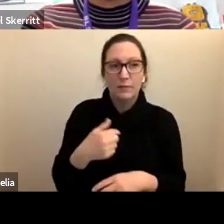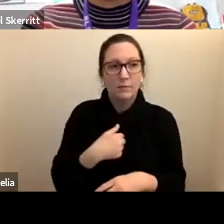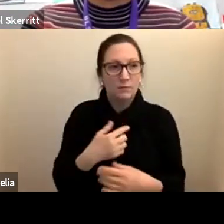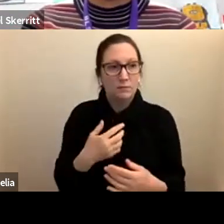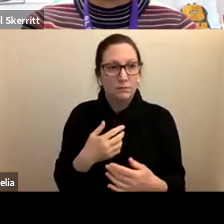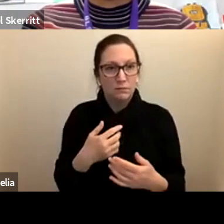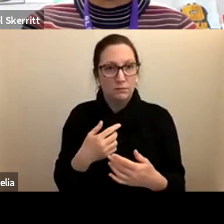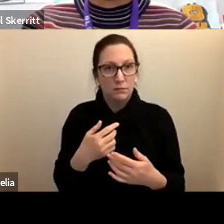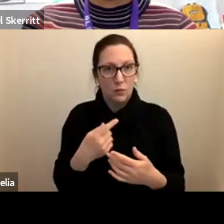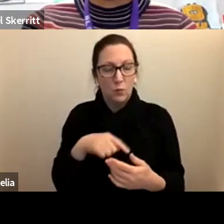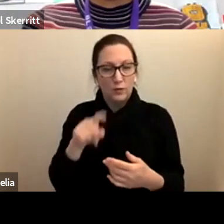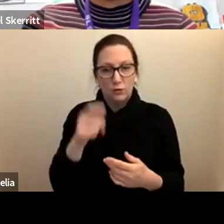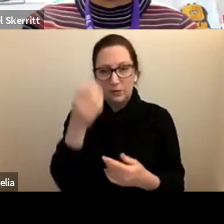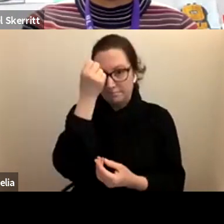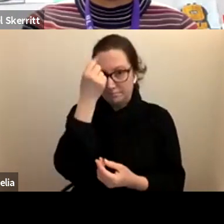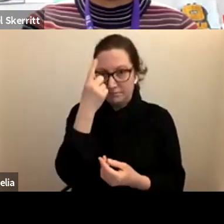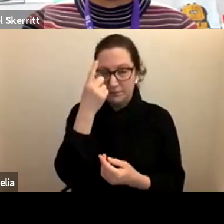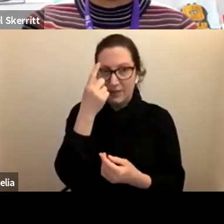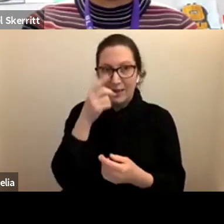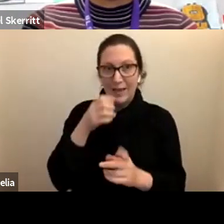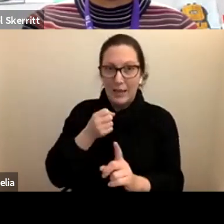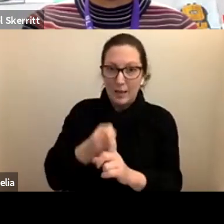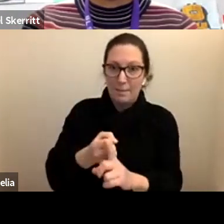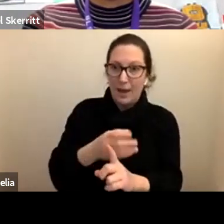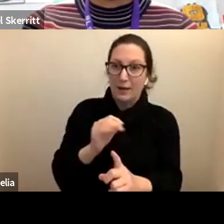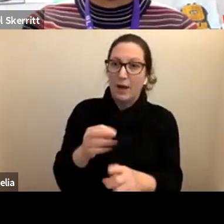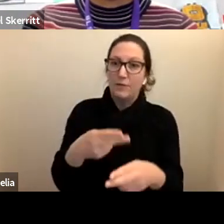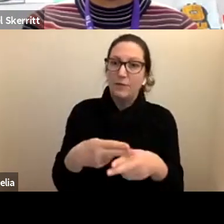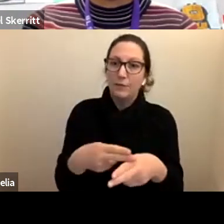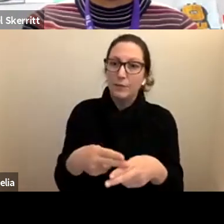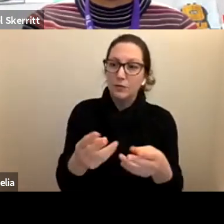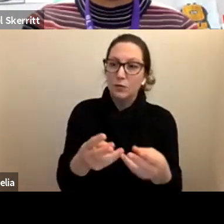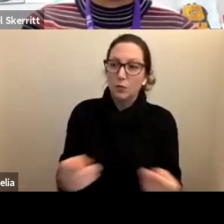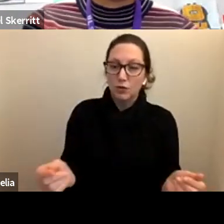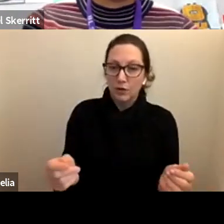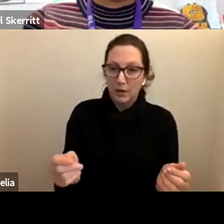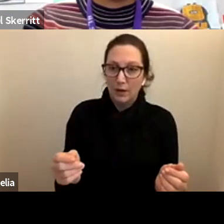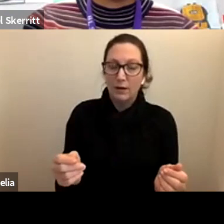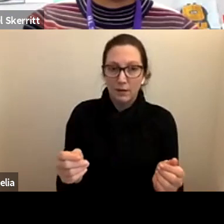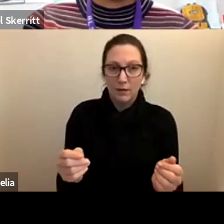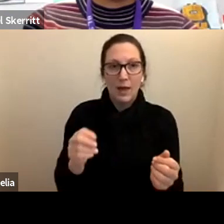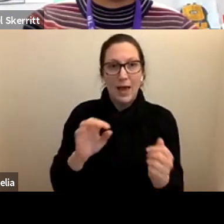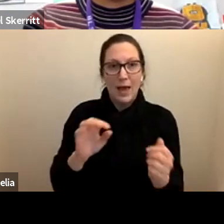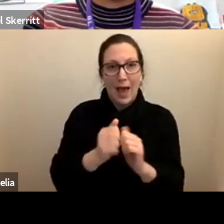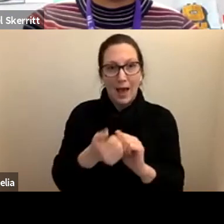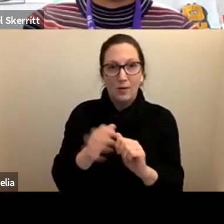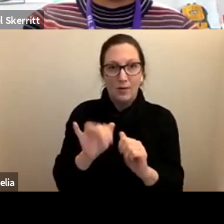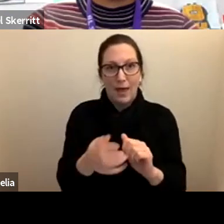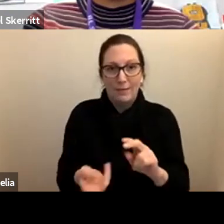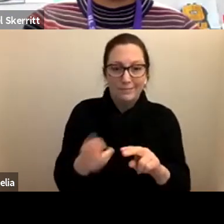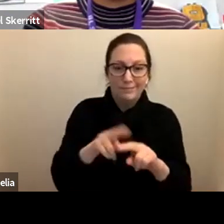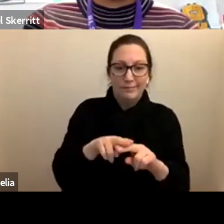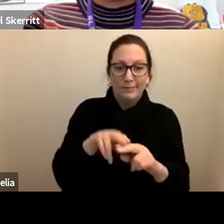understand the impact of the temporary solution on increasing the access for